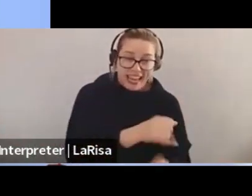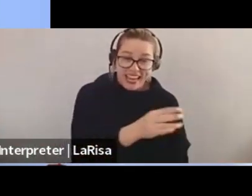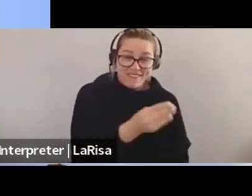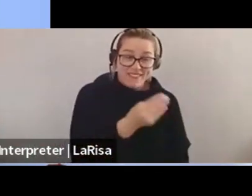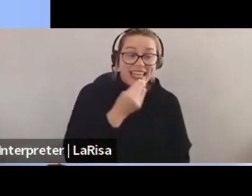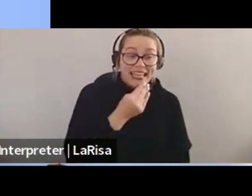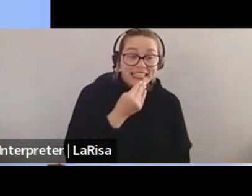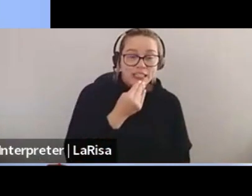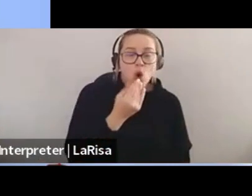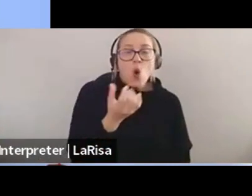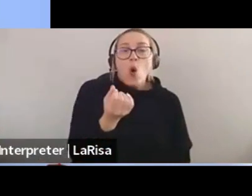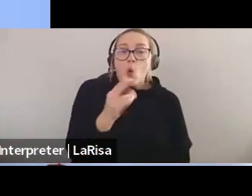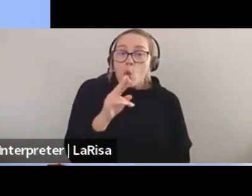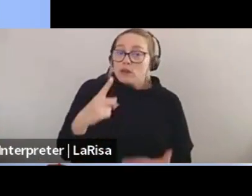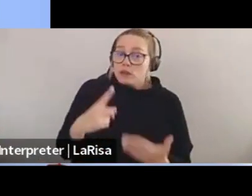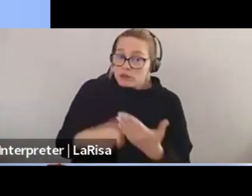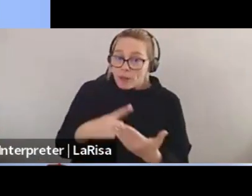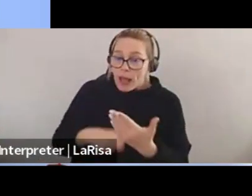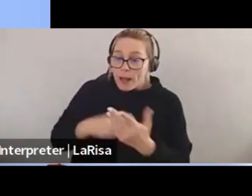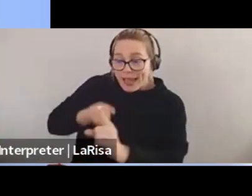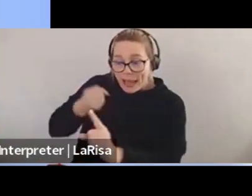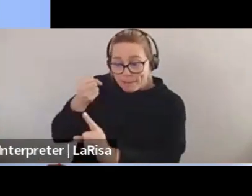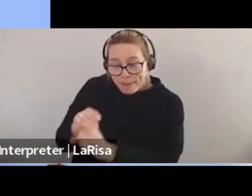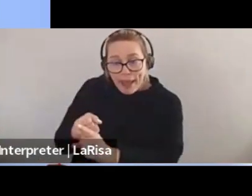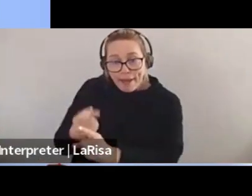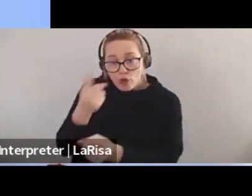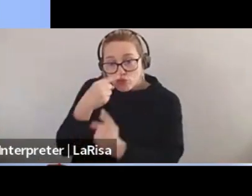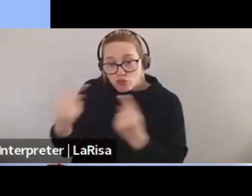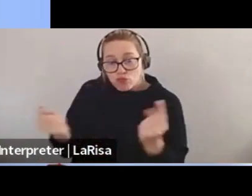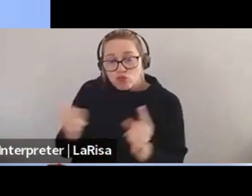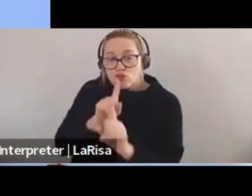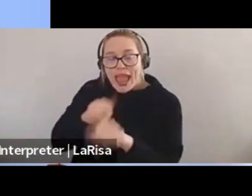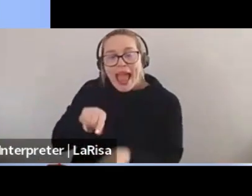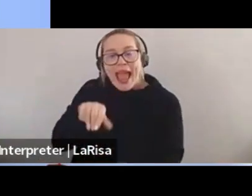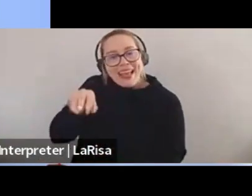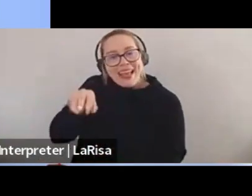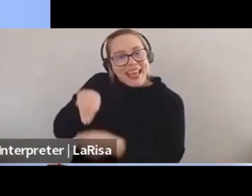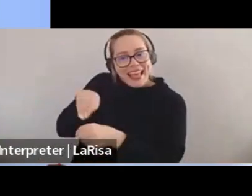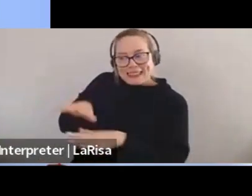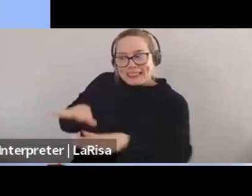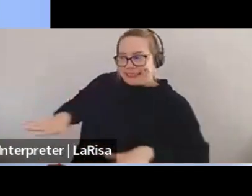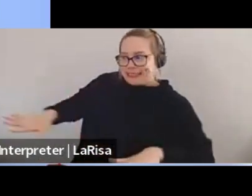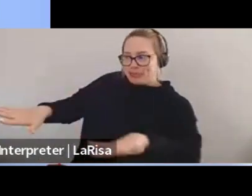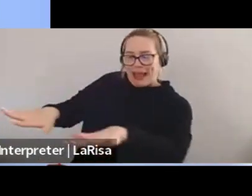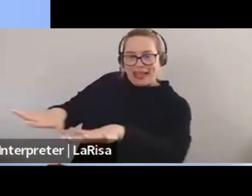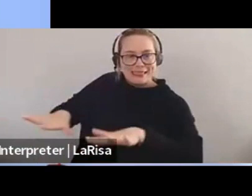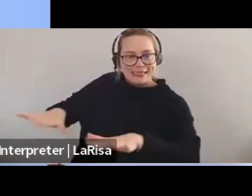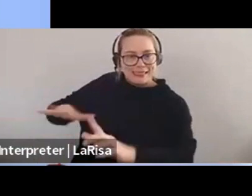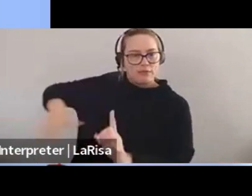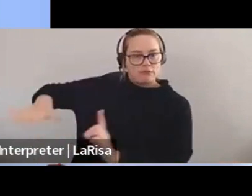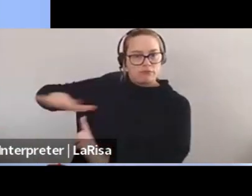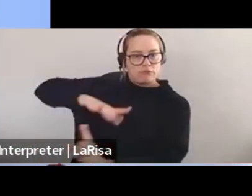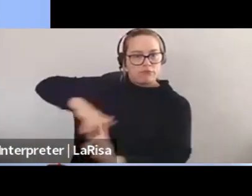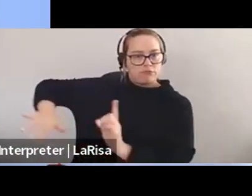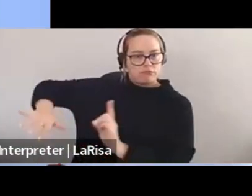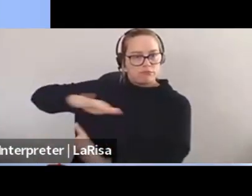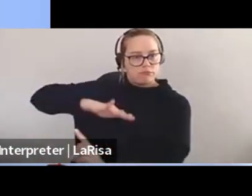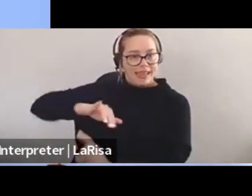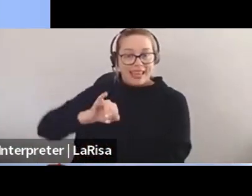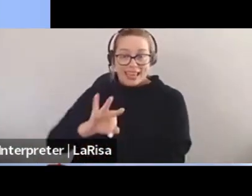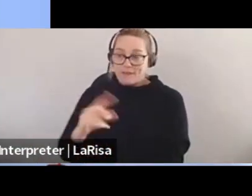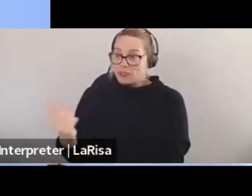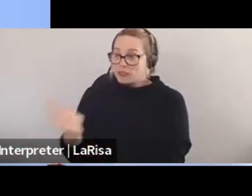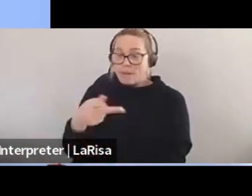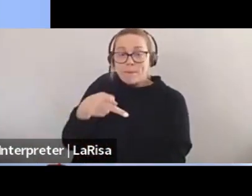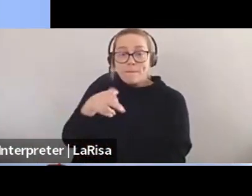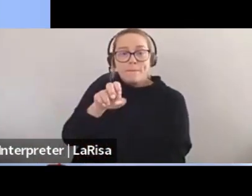anywhere from you can have an allergic reaction if you eat it, to you can have an allergic reaction if it's in the same room as you.